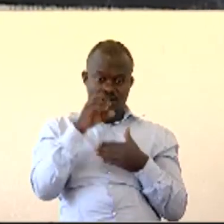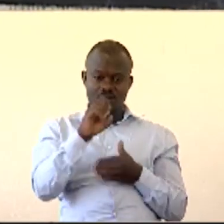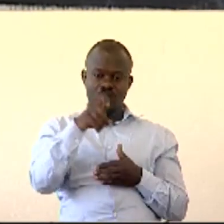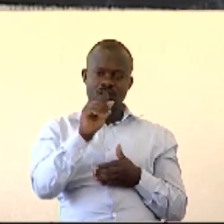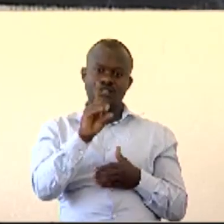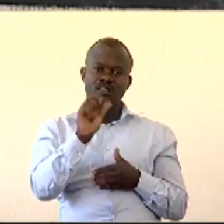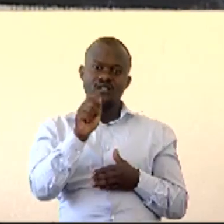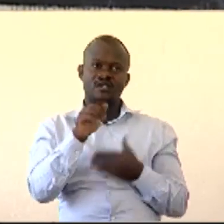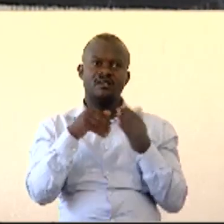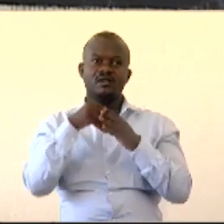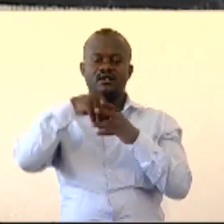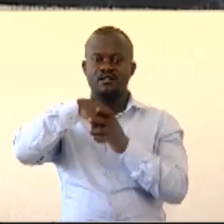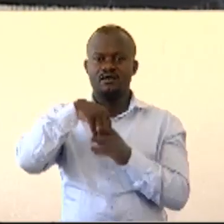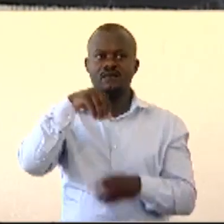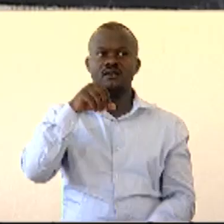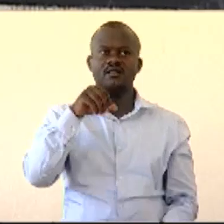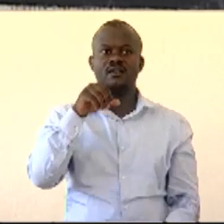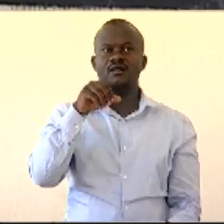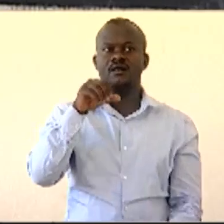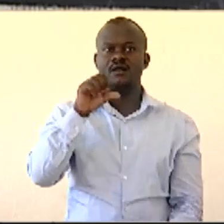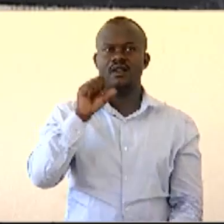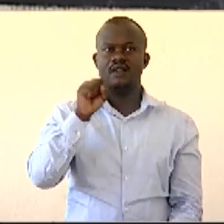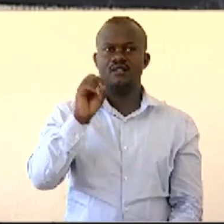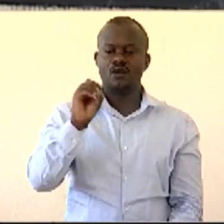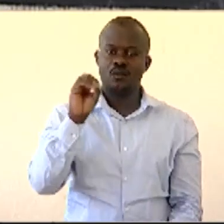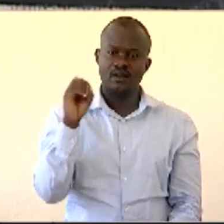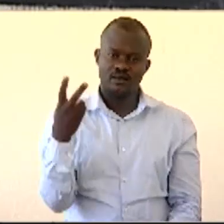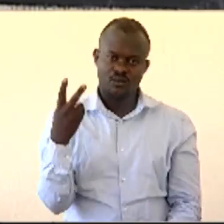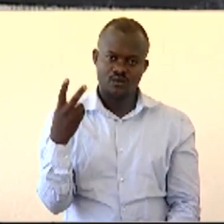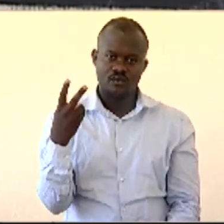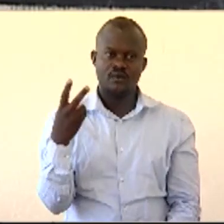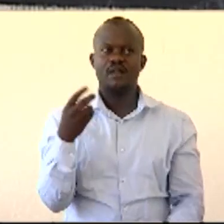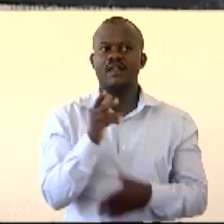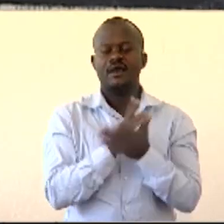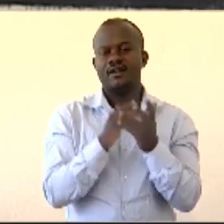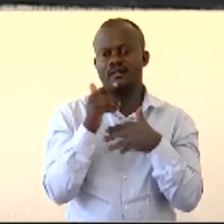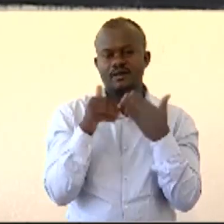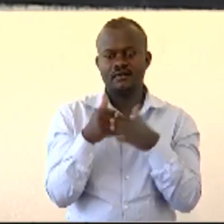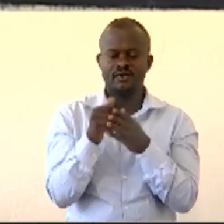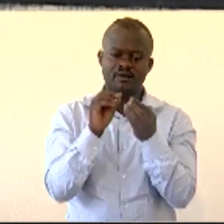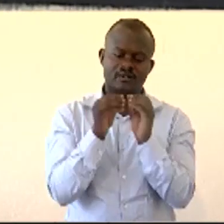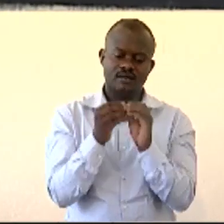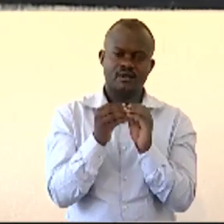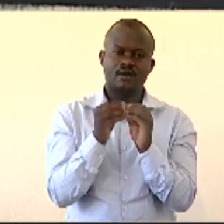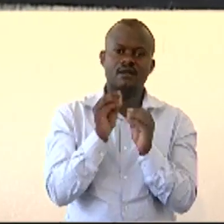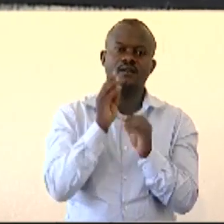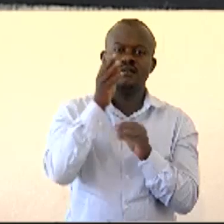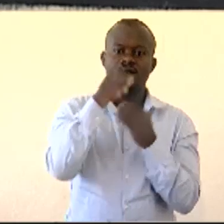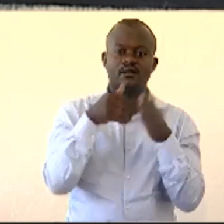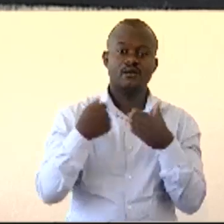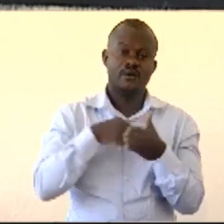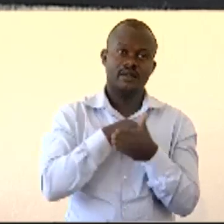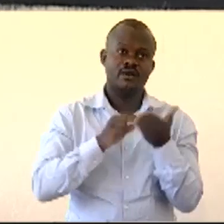state of sulfur. We can call it X or any other unknown later. You can use